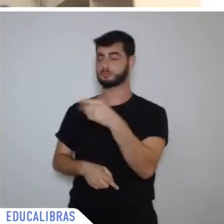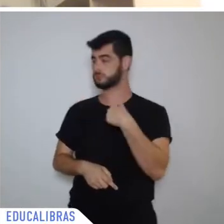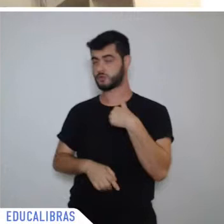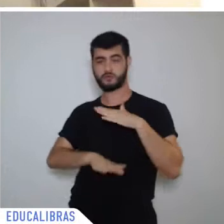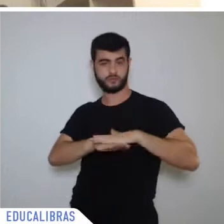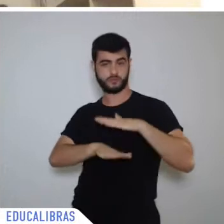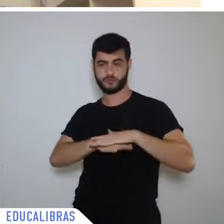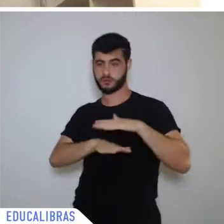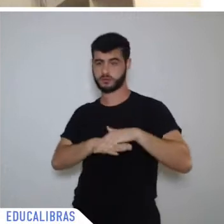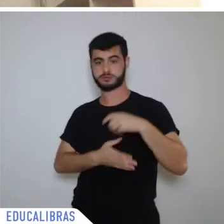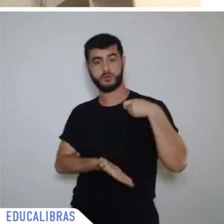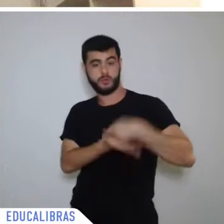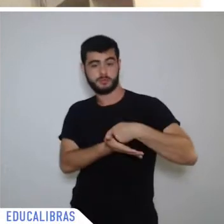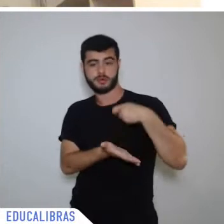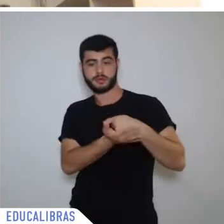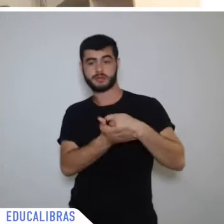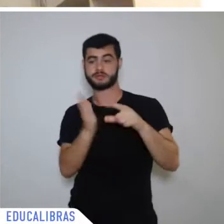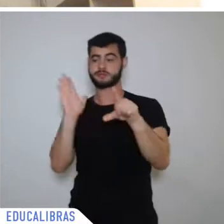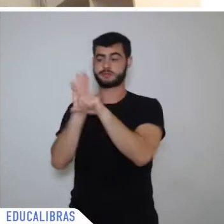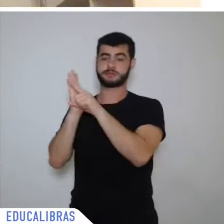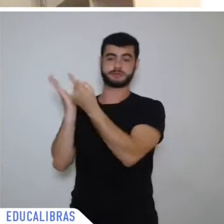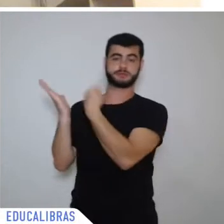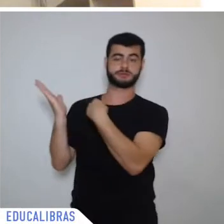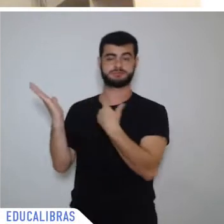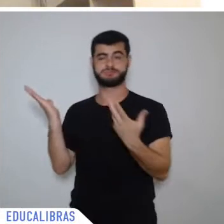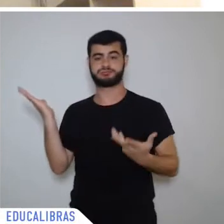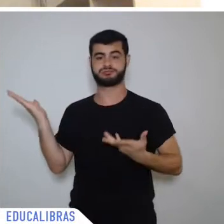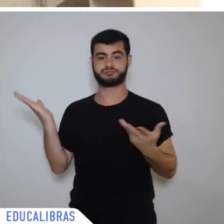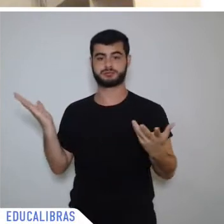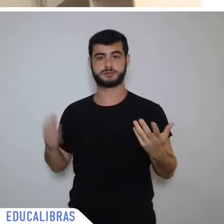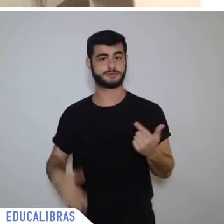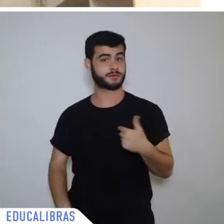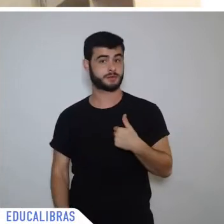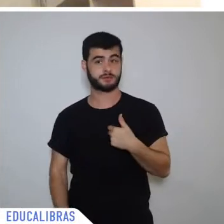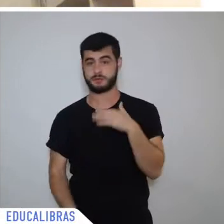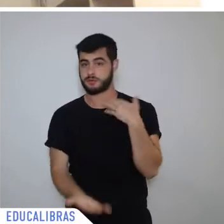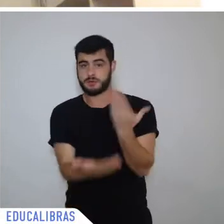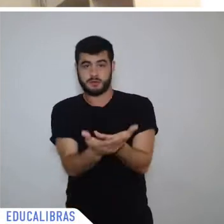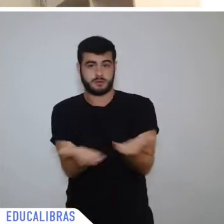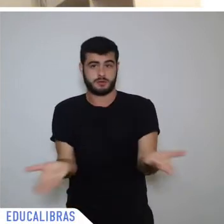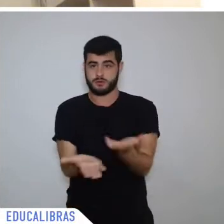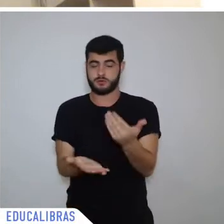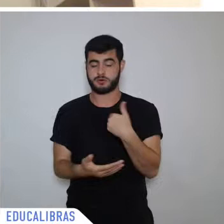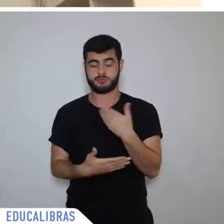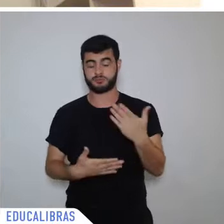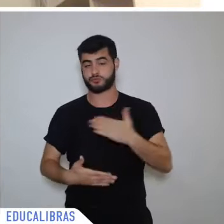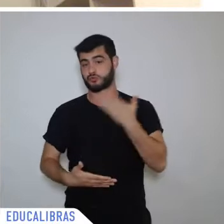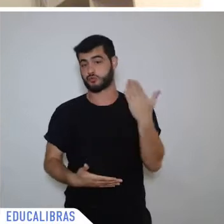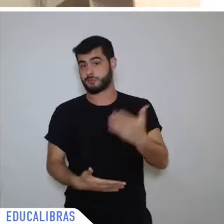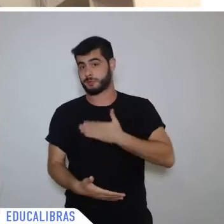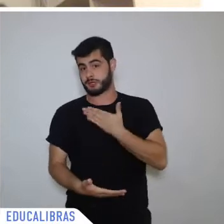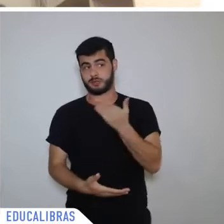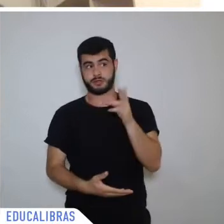she said that she had to do that because law tells her to do so. I don't know why